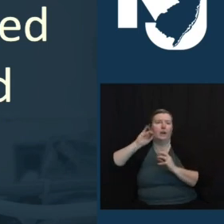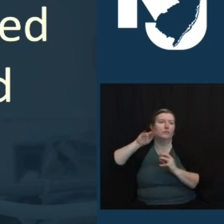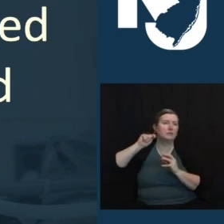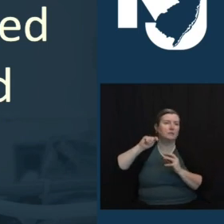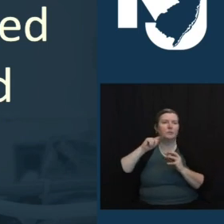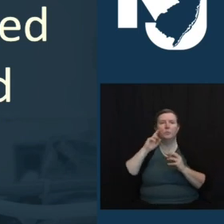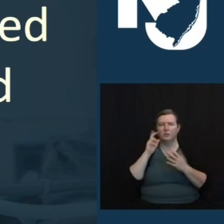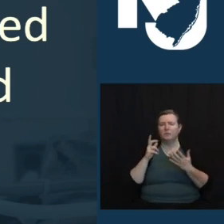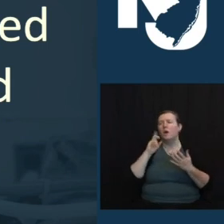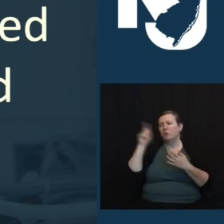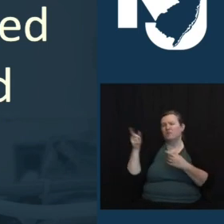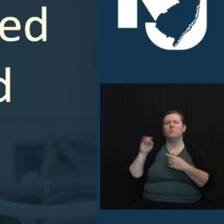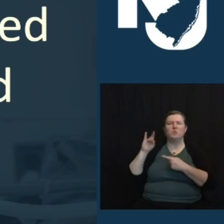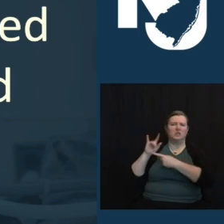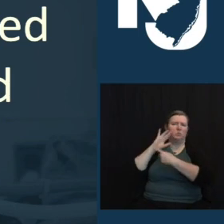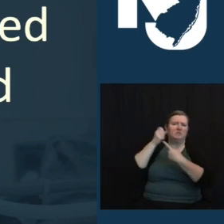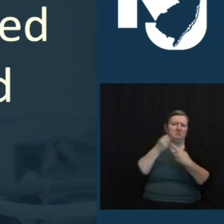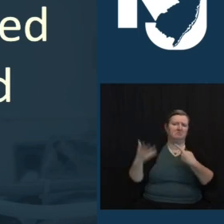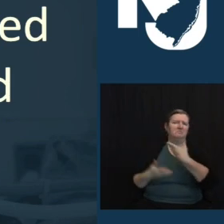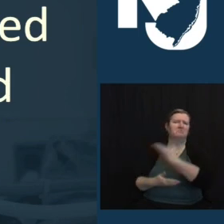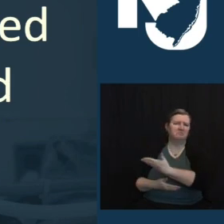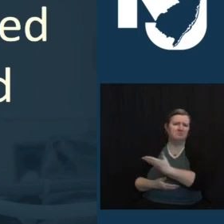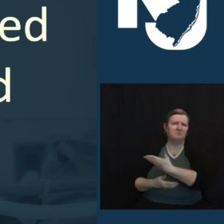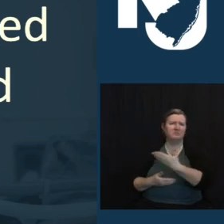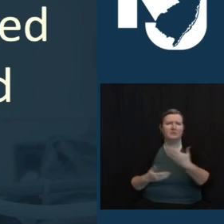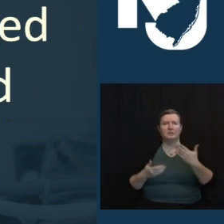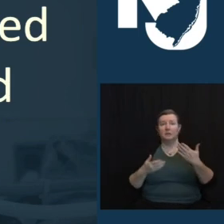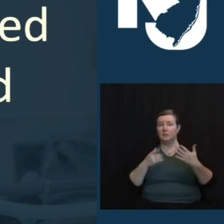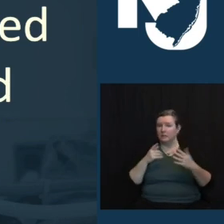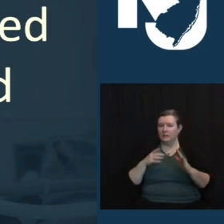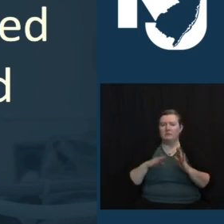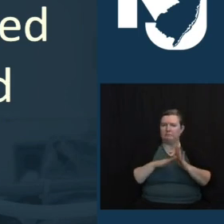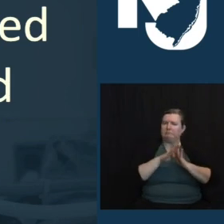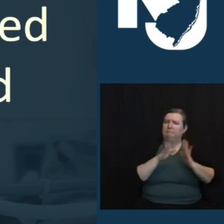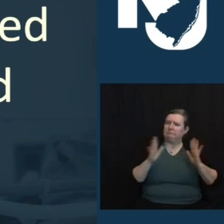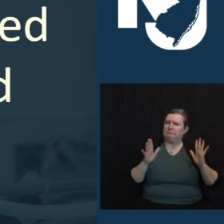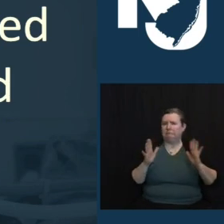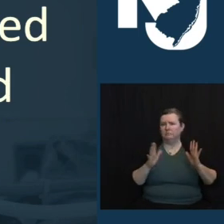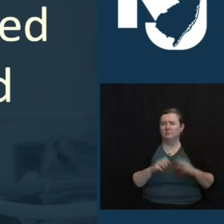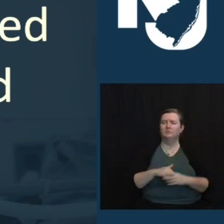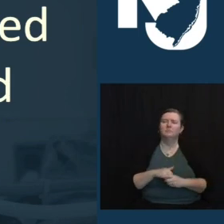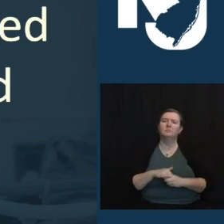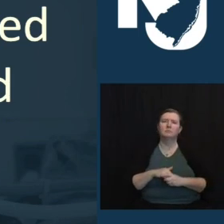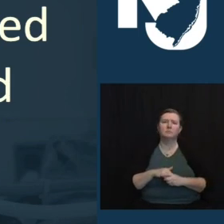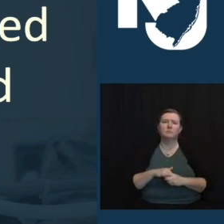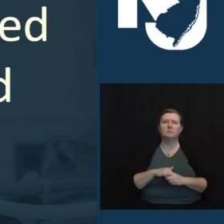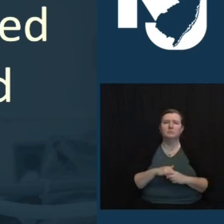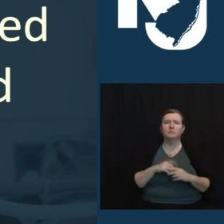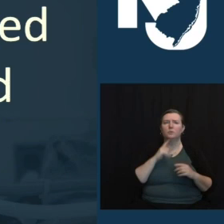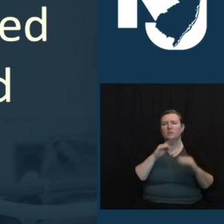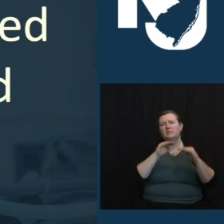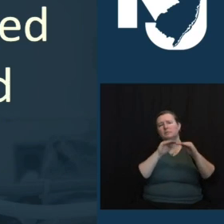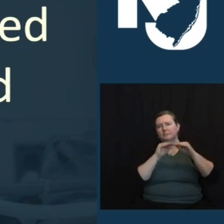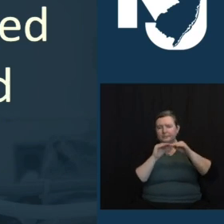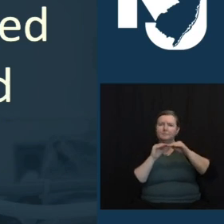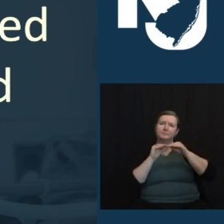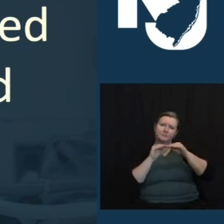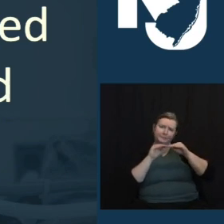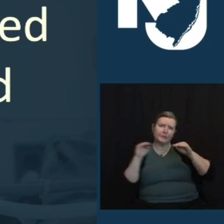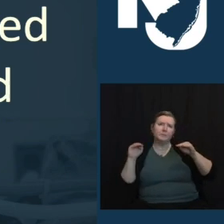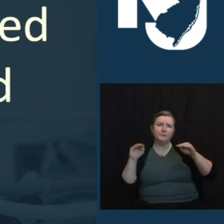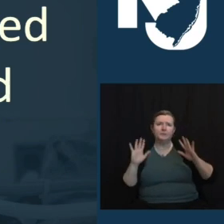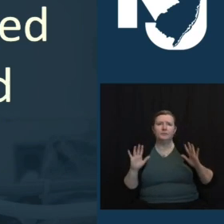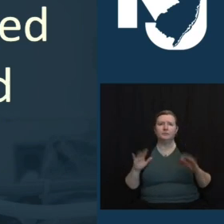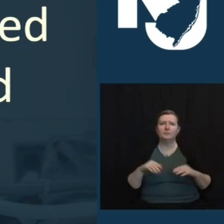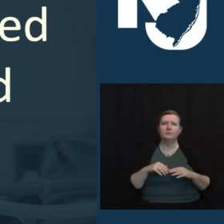that those numbers don't break up out of that range. We'll take staying in the range, although that's still far too many people being admitted,